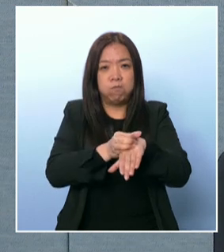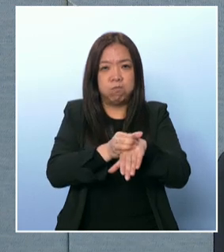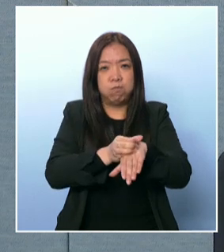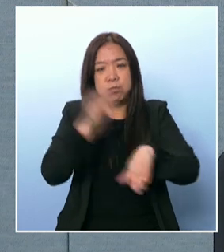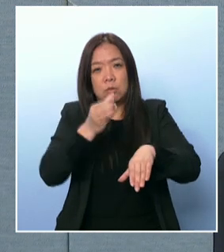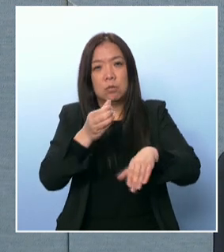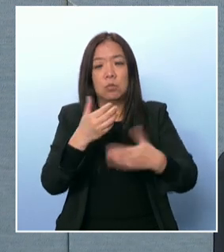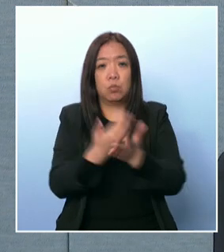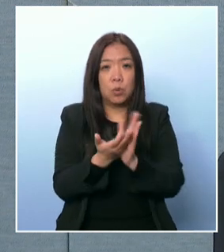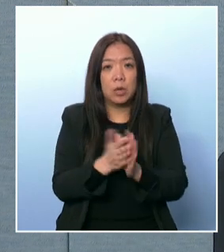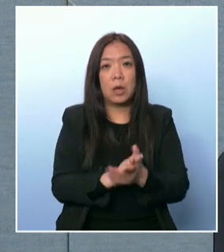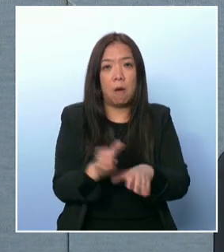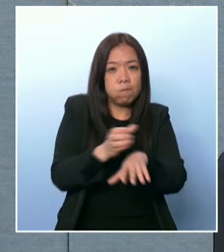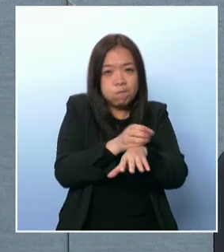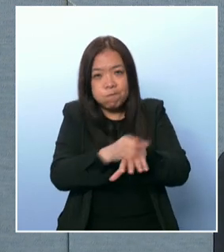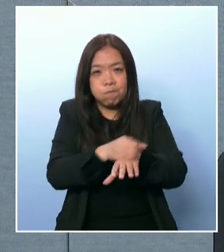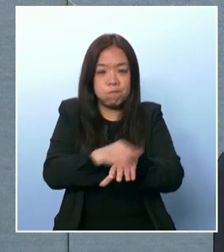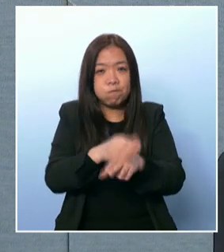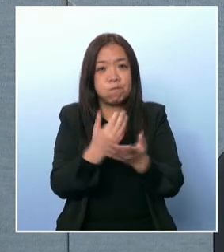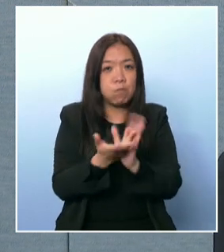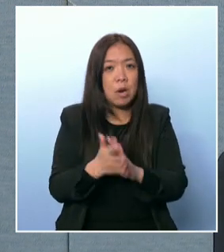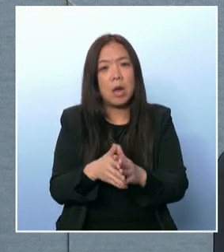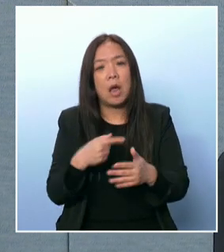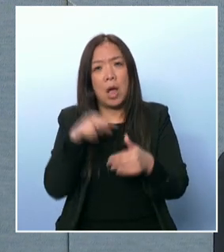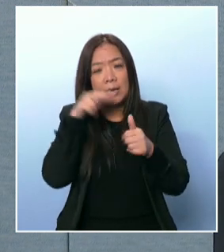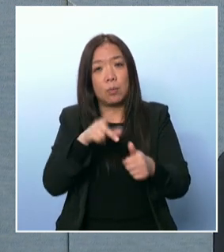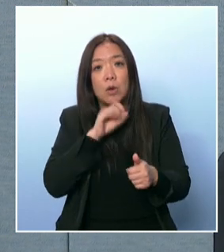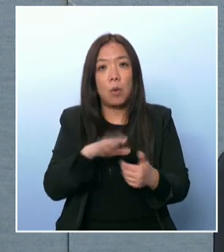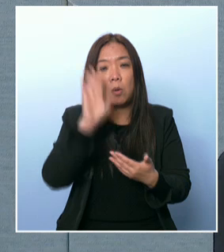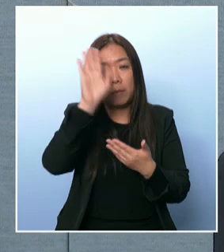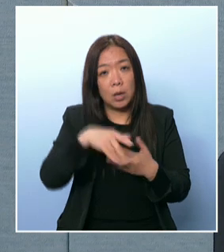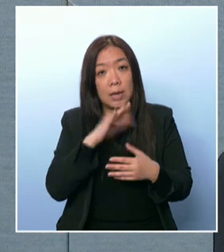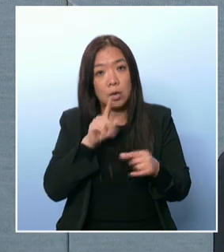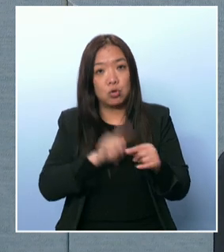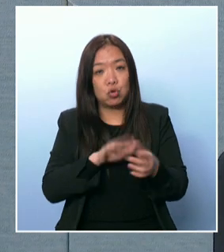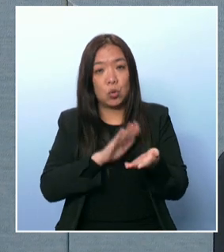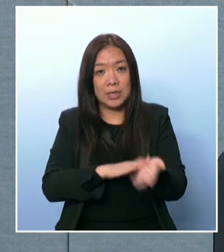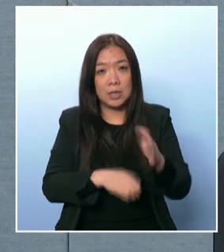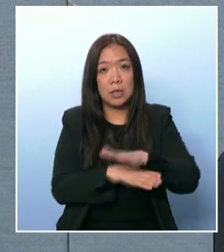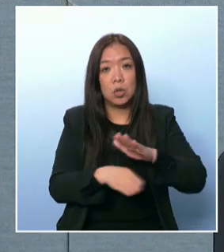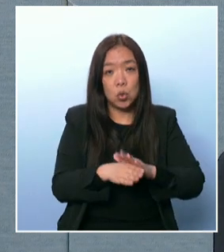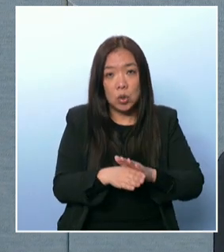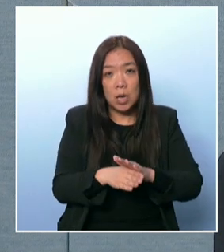ancillary equipment. So in terms of moxibustion and